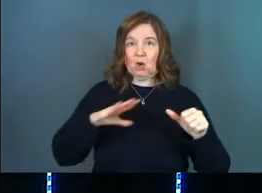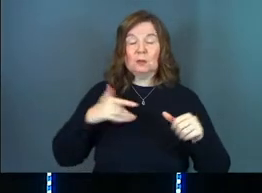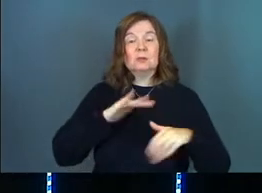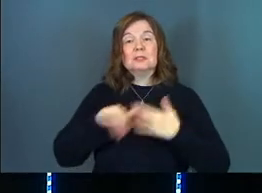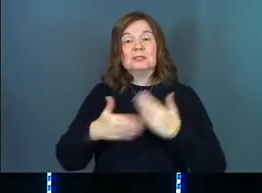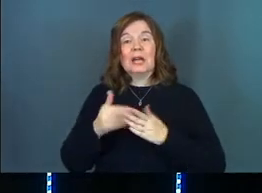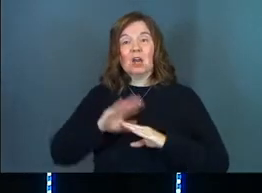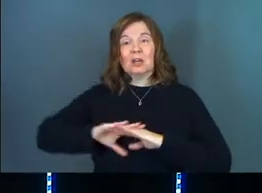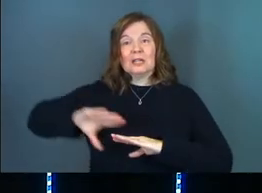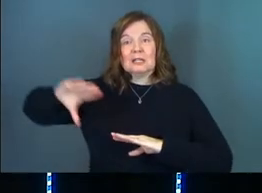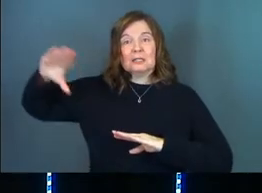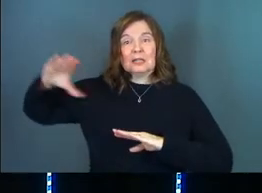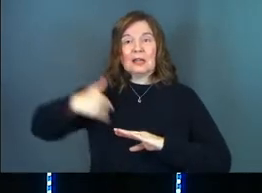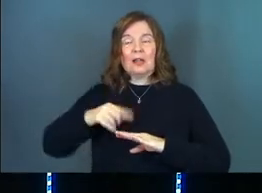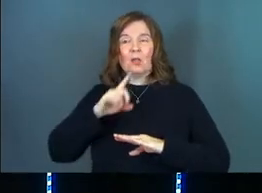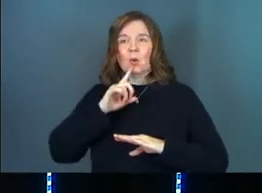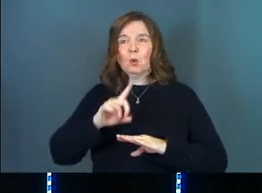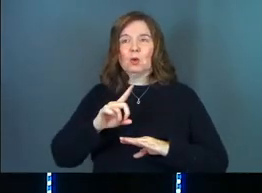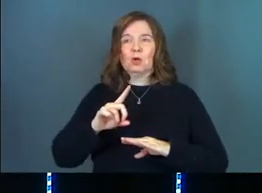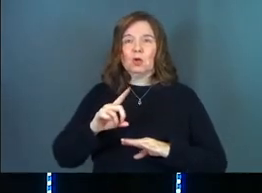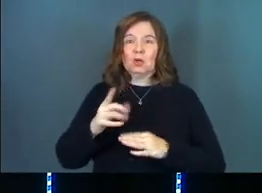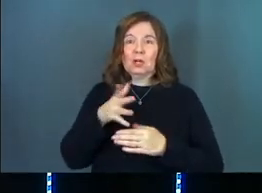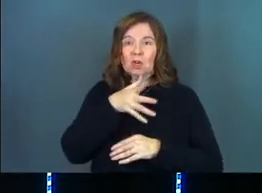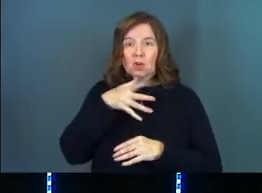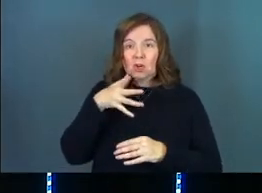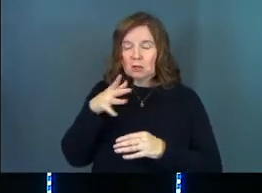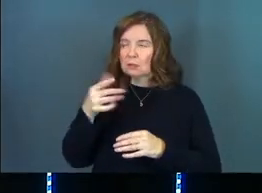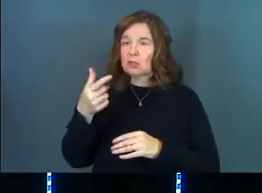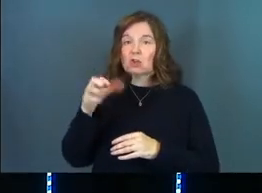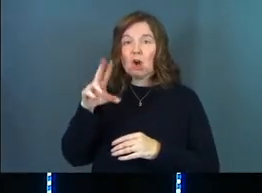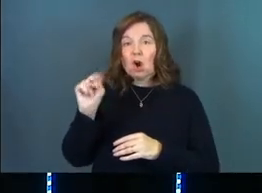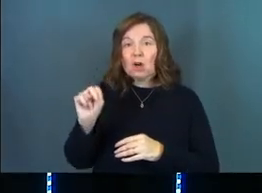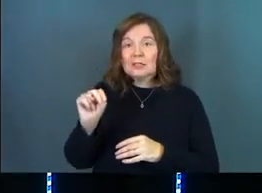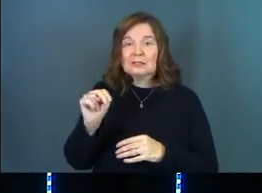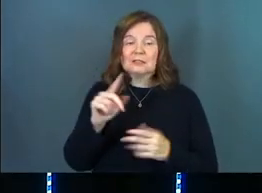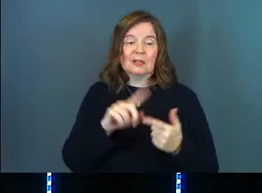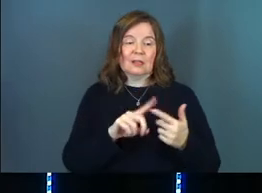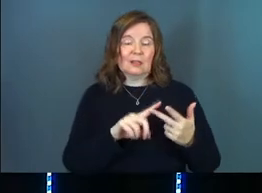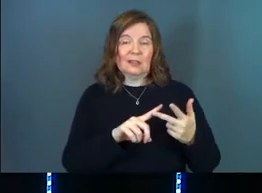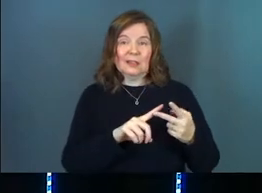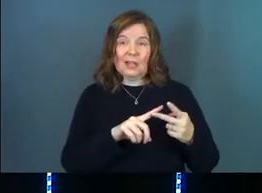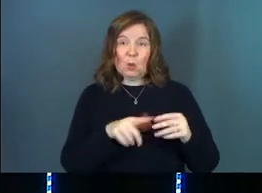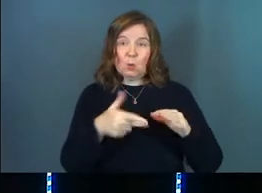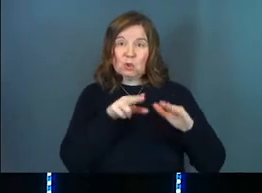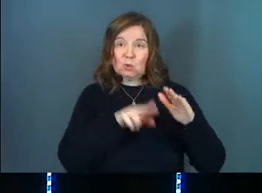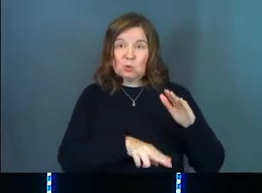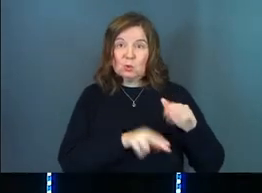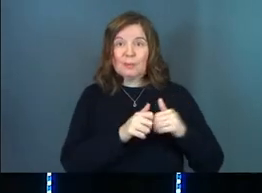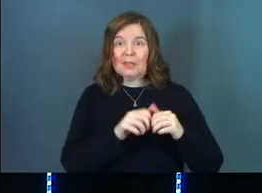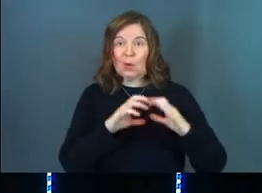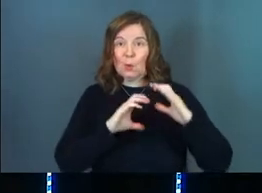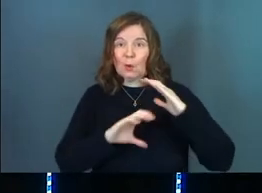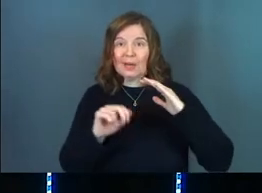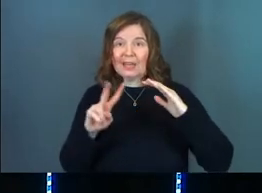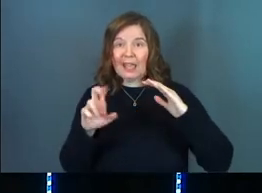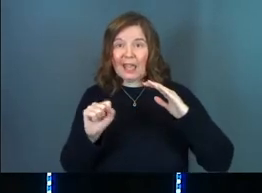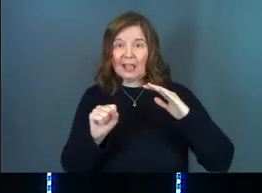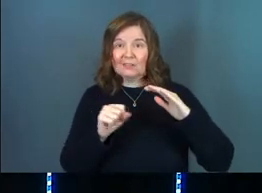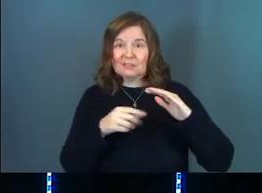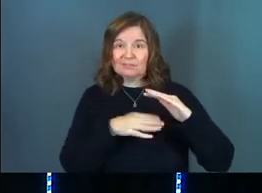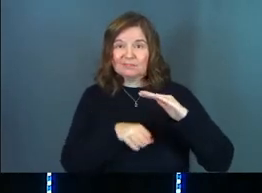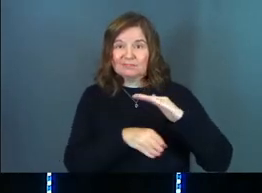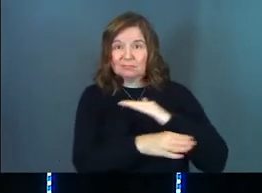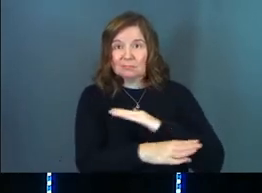an entire hillside, and there were gardens there. There were tombs there. There were caves there. It was a network of caves that were